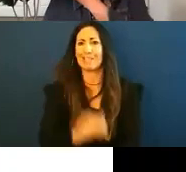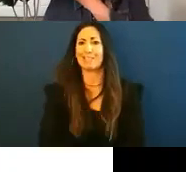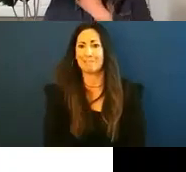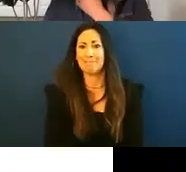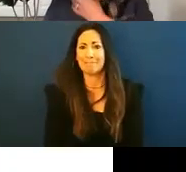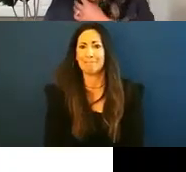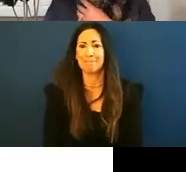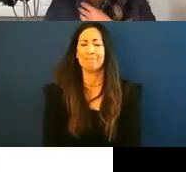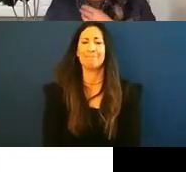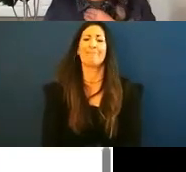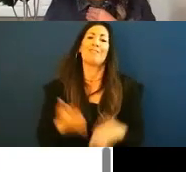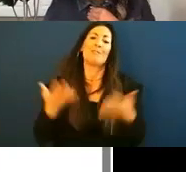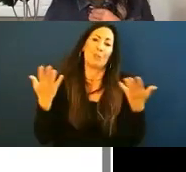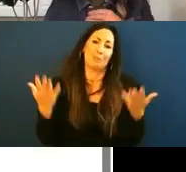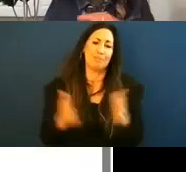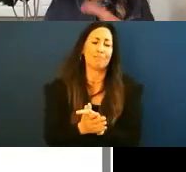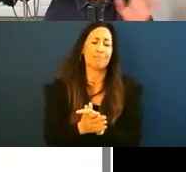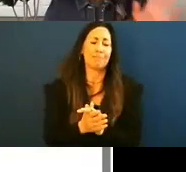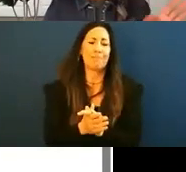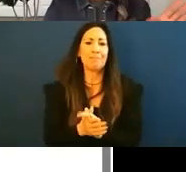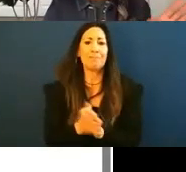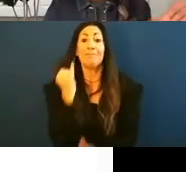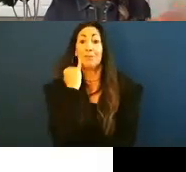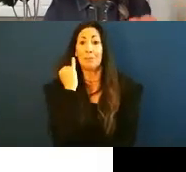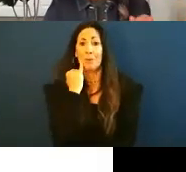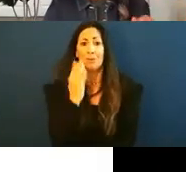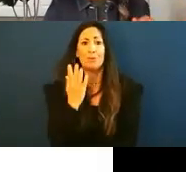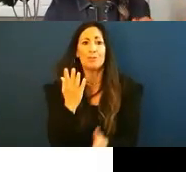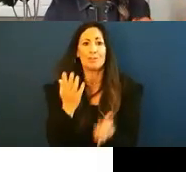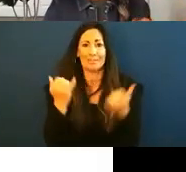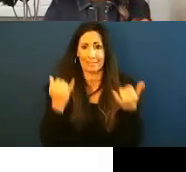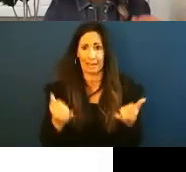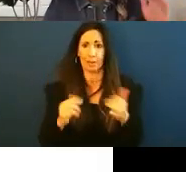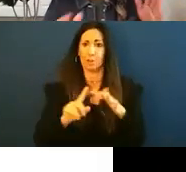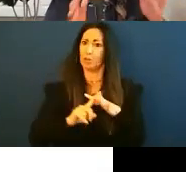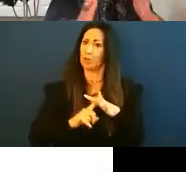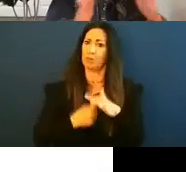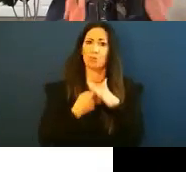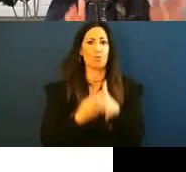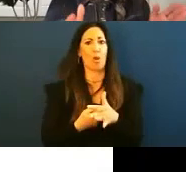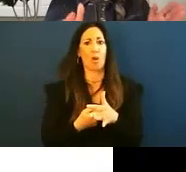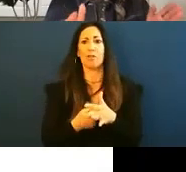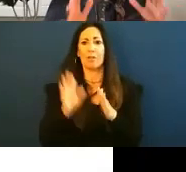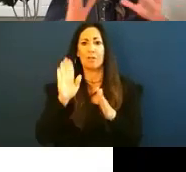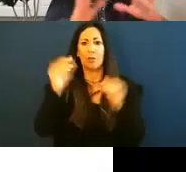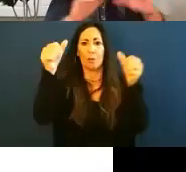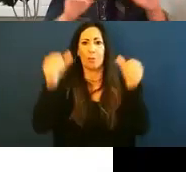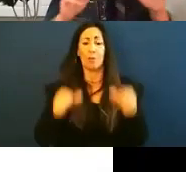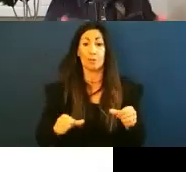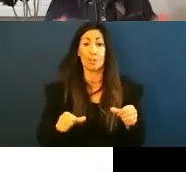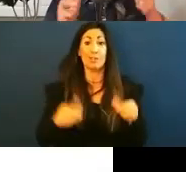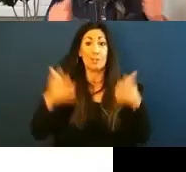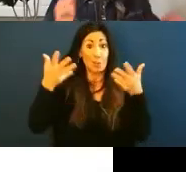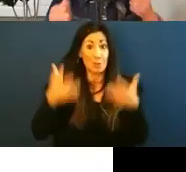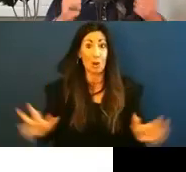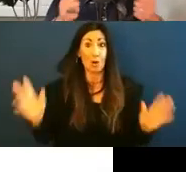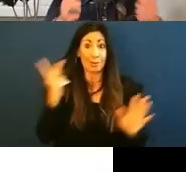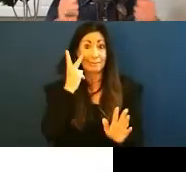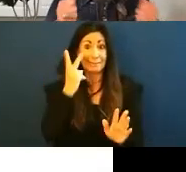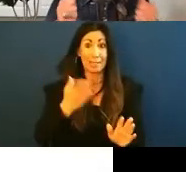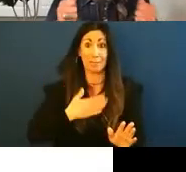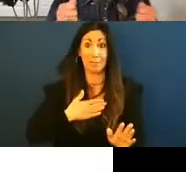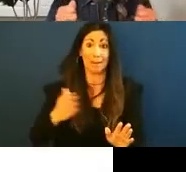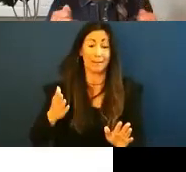so let's pretend we're at the very beginning for this poster. You saw my master sort of